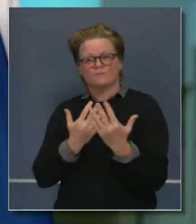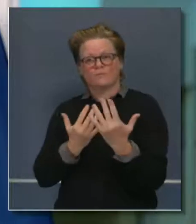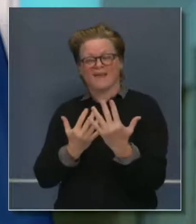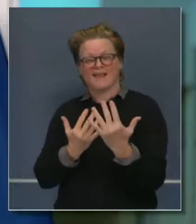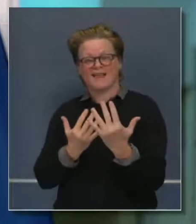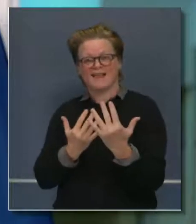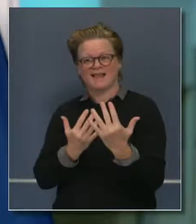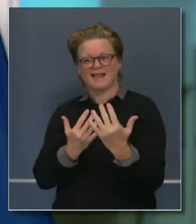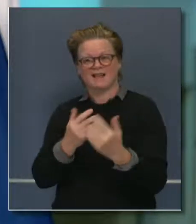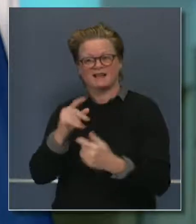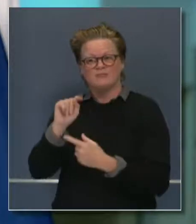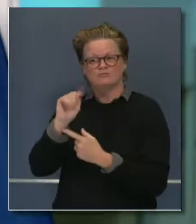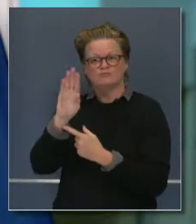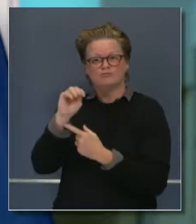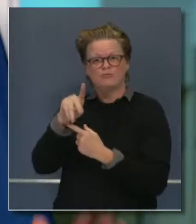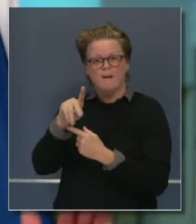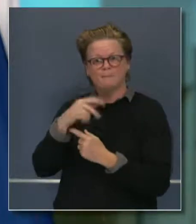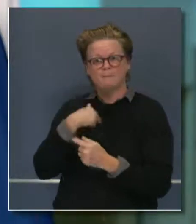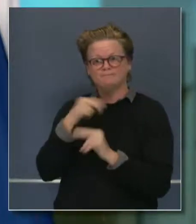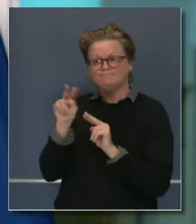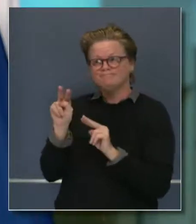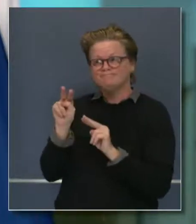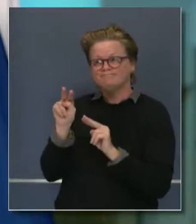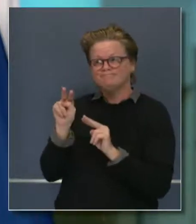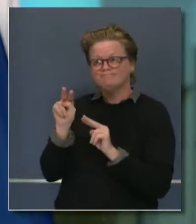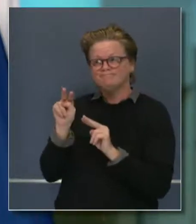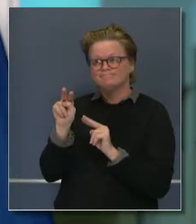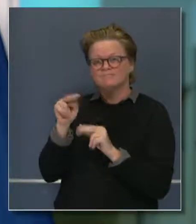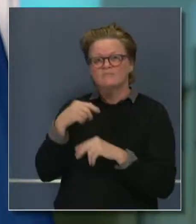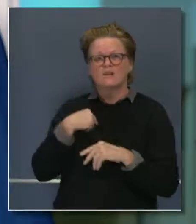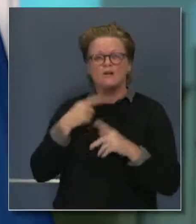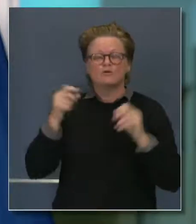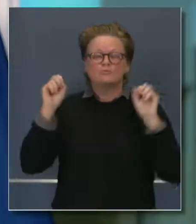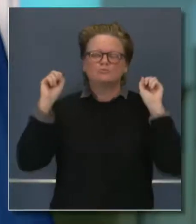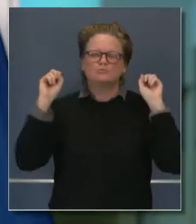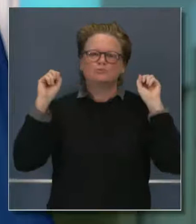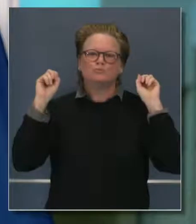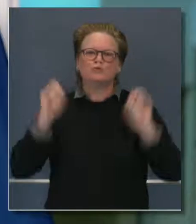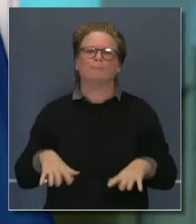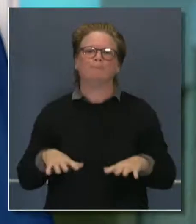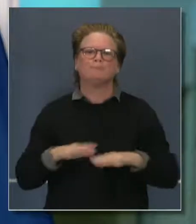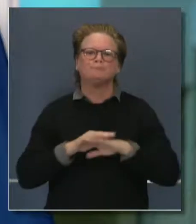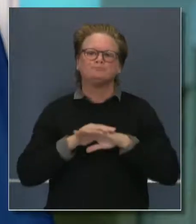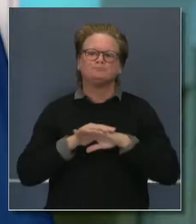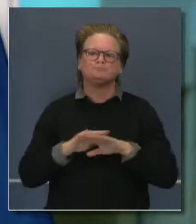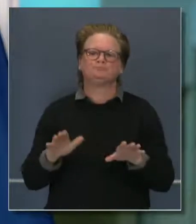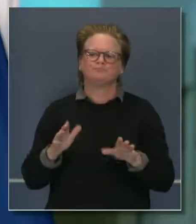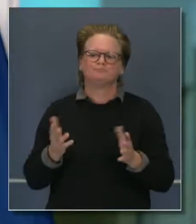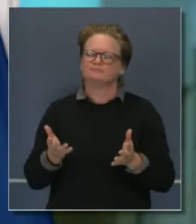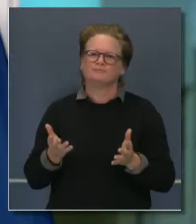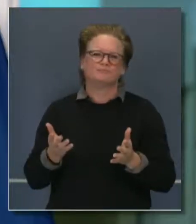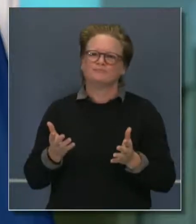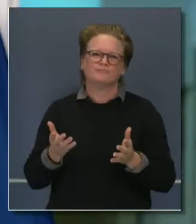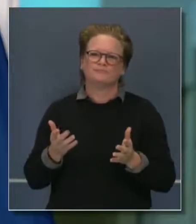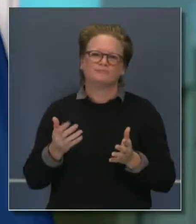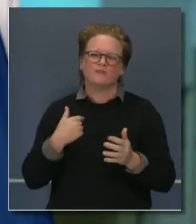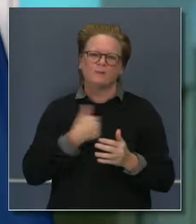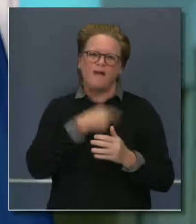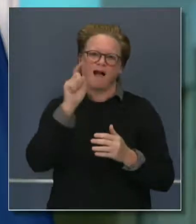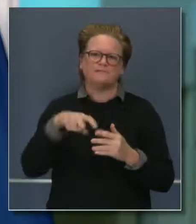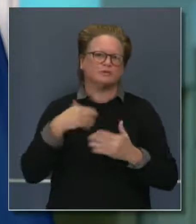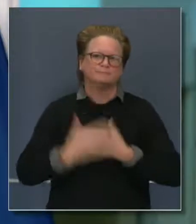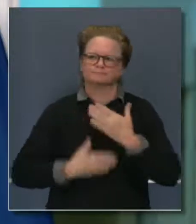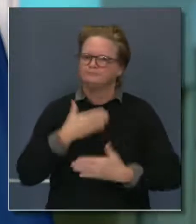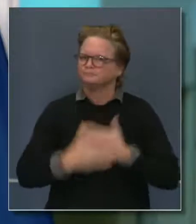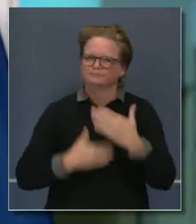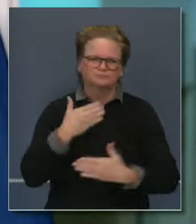make an announcement saying he's walking away or work his way through the court system. We are working very collaboratively now and engaging all of our